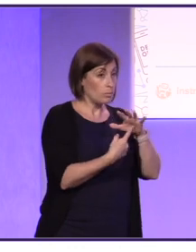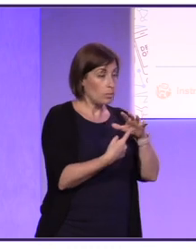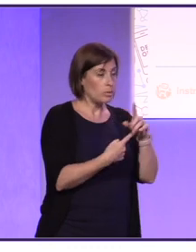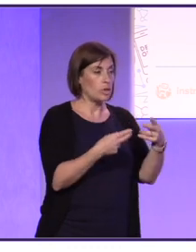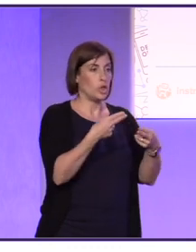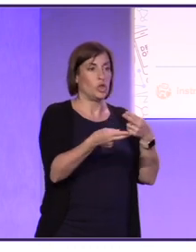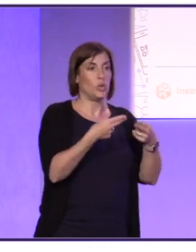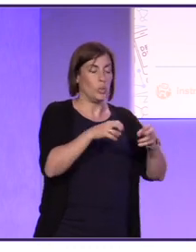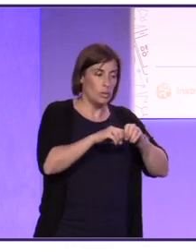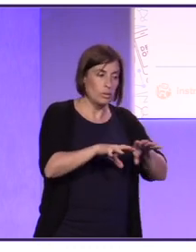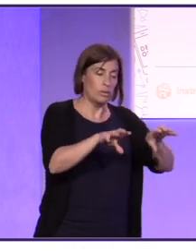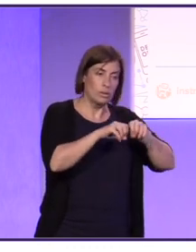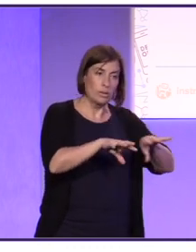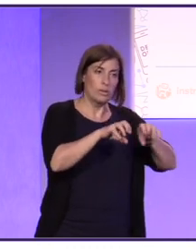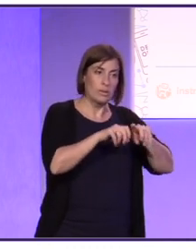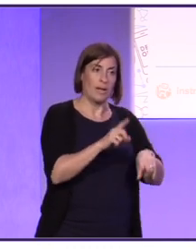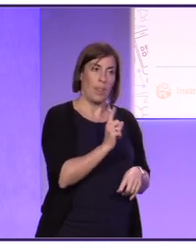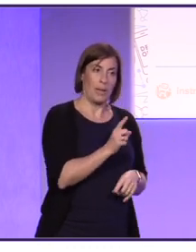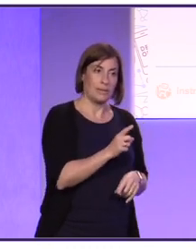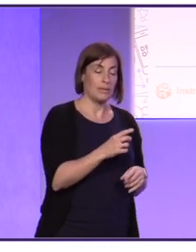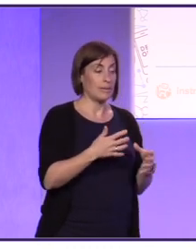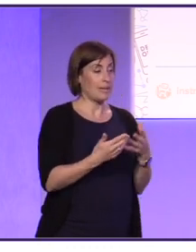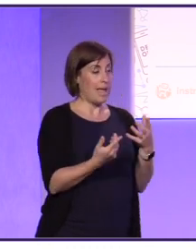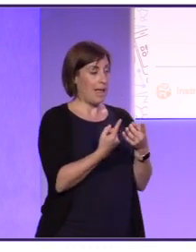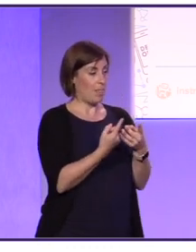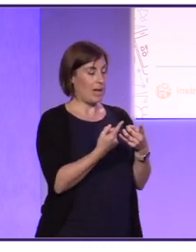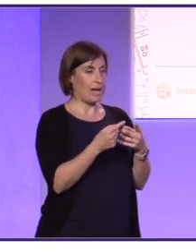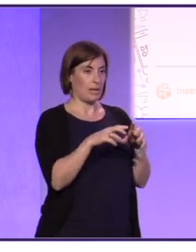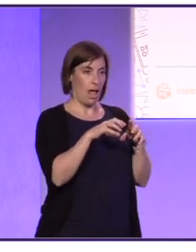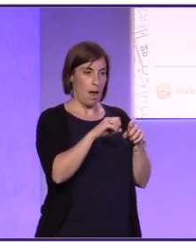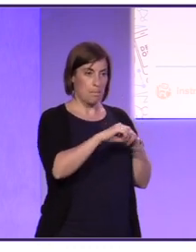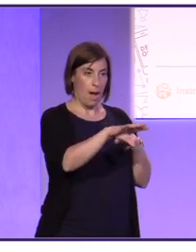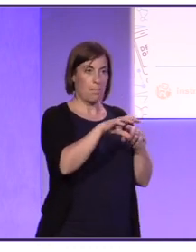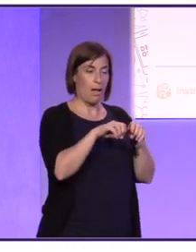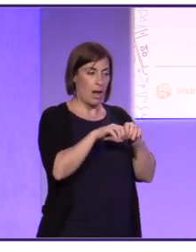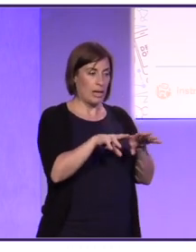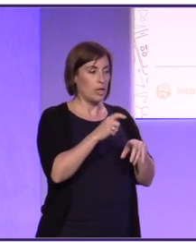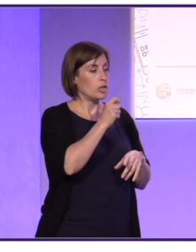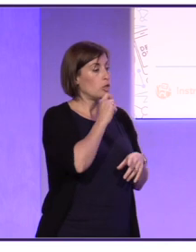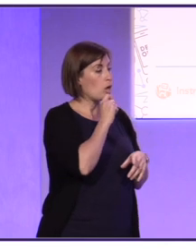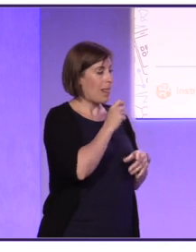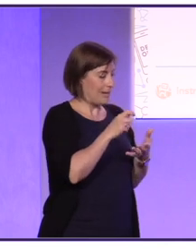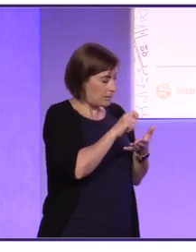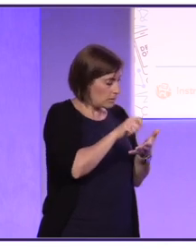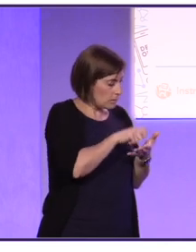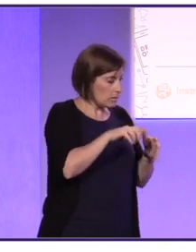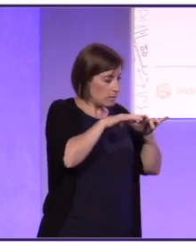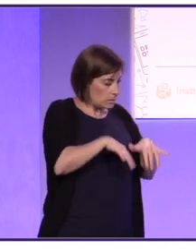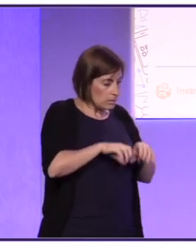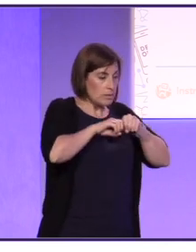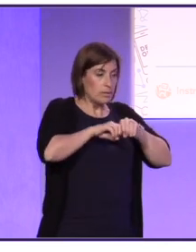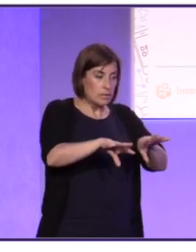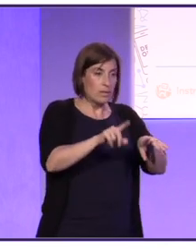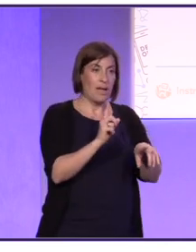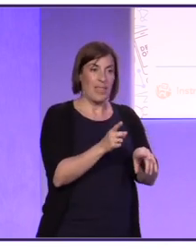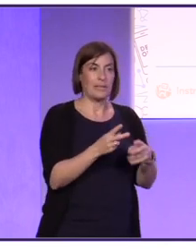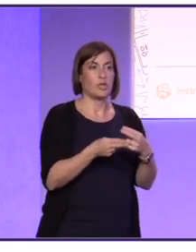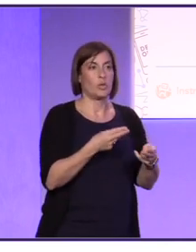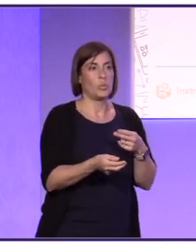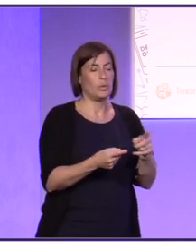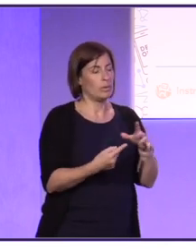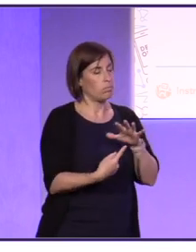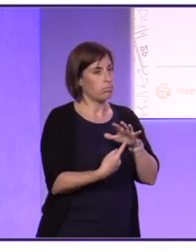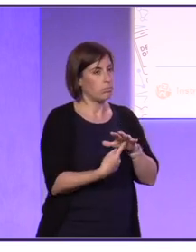So anything compromising that pipeline of a journalist being able to break news is very, very critical,